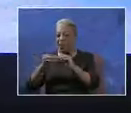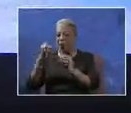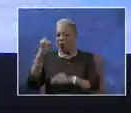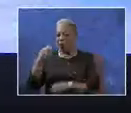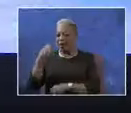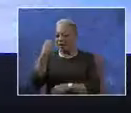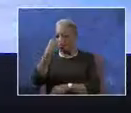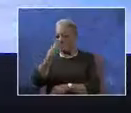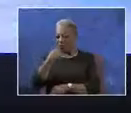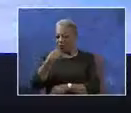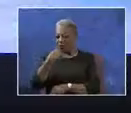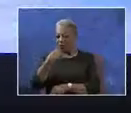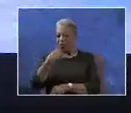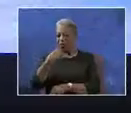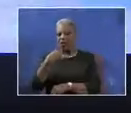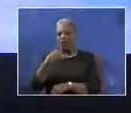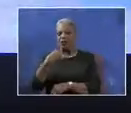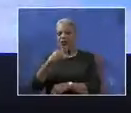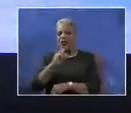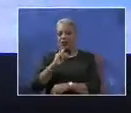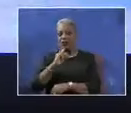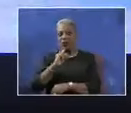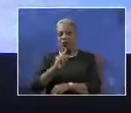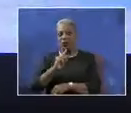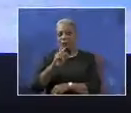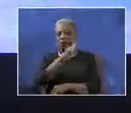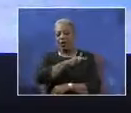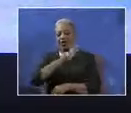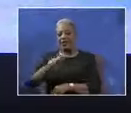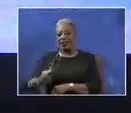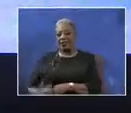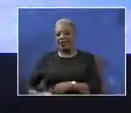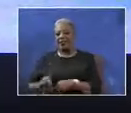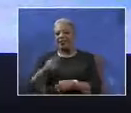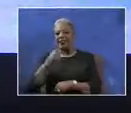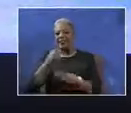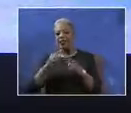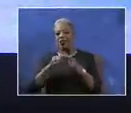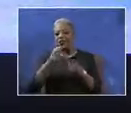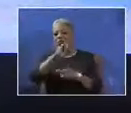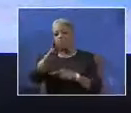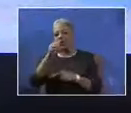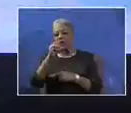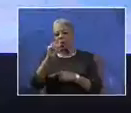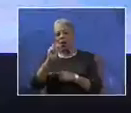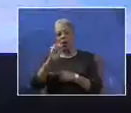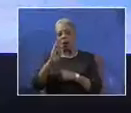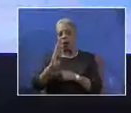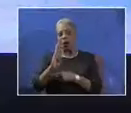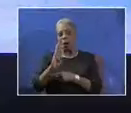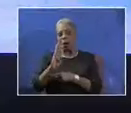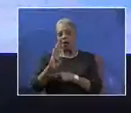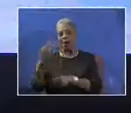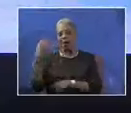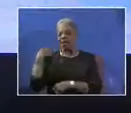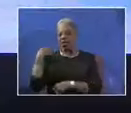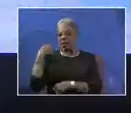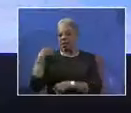to Joab, the commander of the army who was with him, Go about now to all the tribes from